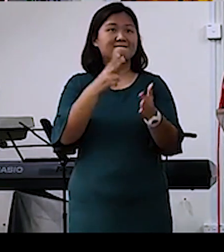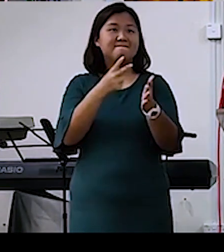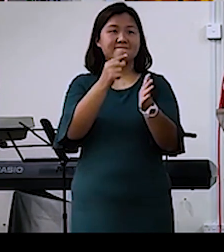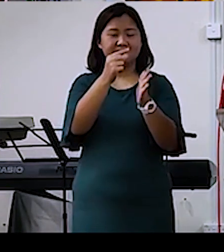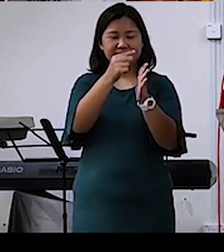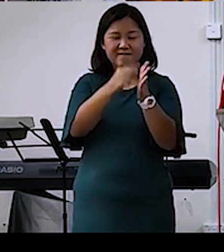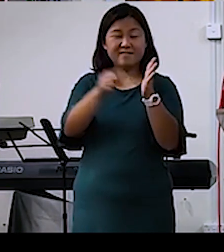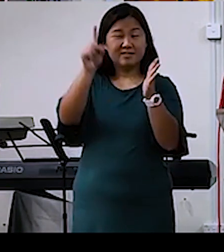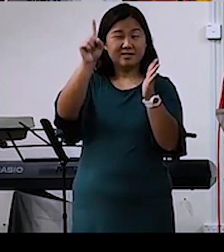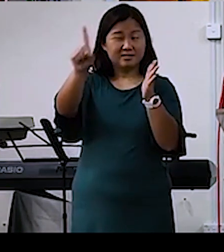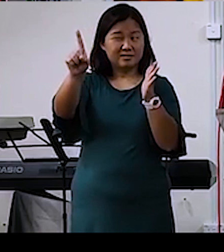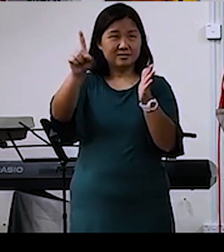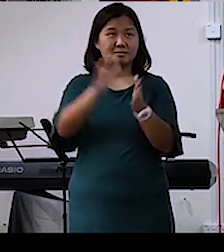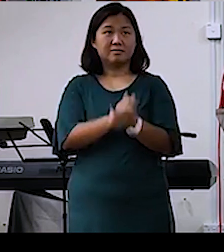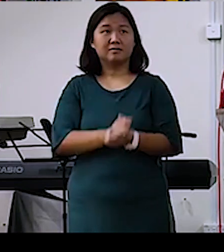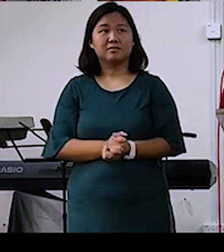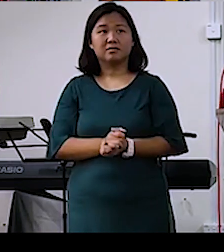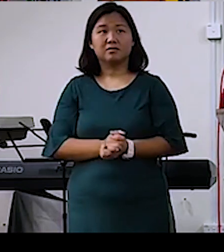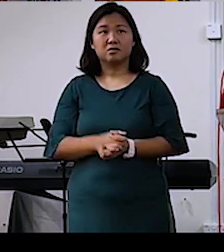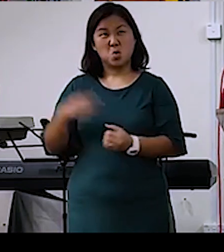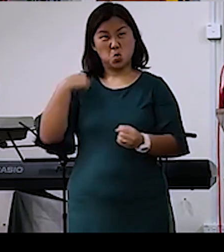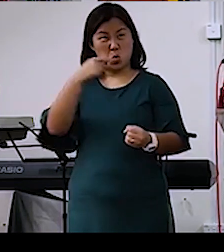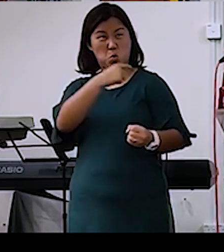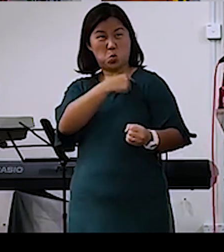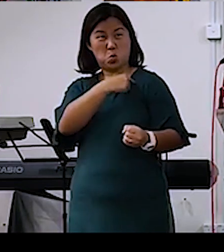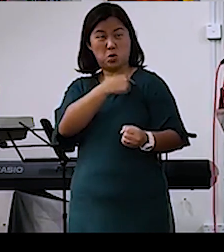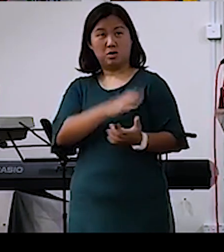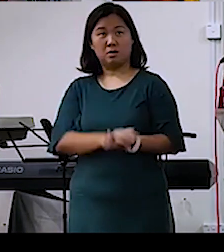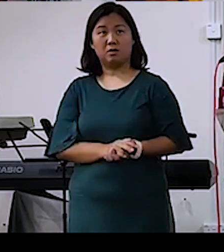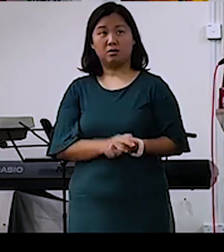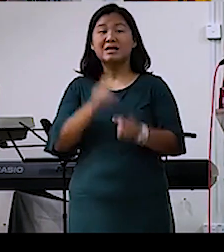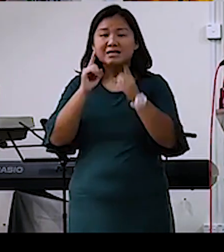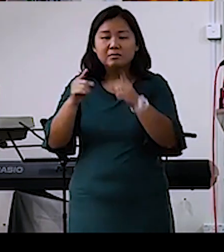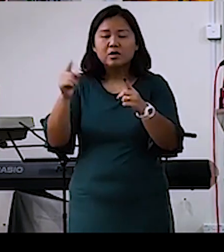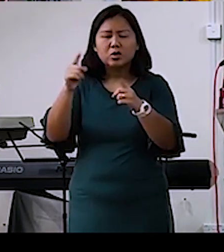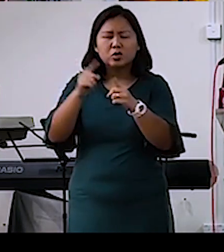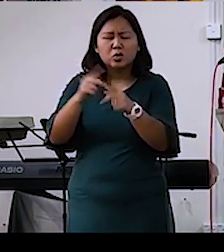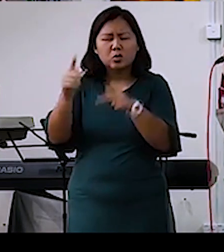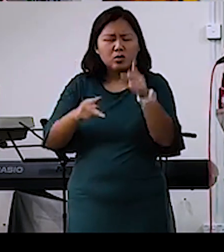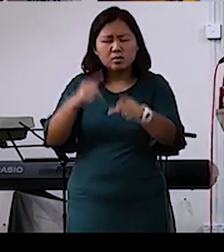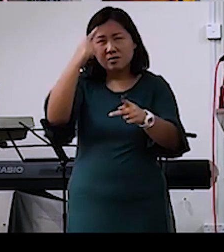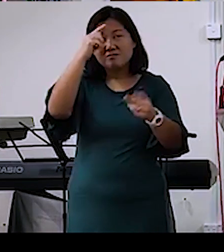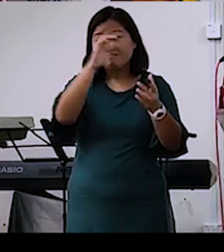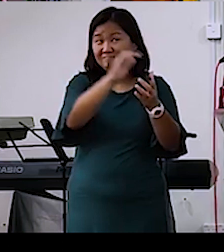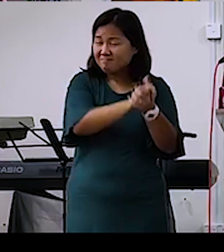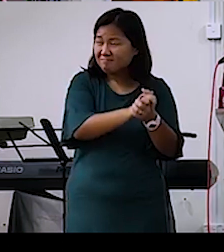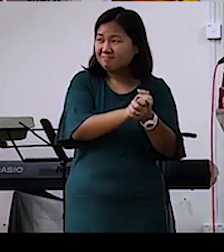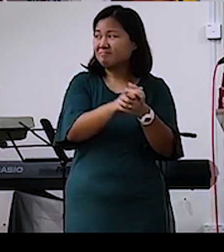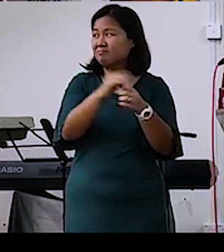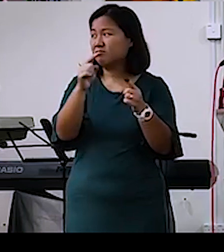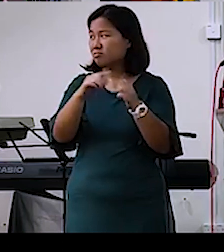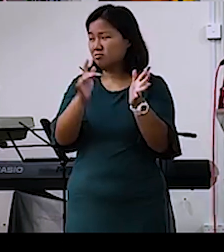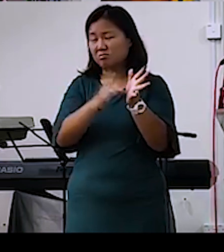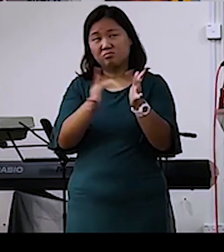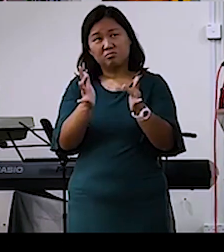1, it's, let's go. Therefore, since we, and this is speaking to believers, this chapter is not for any Tom, Dick, and